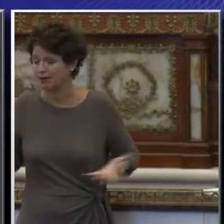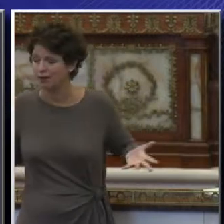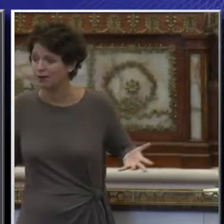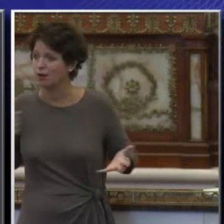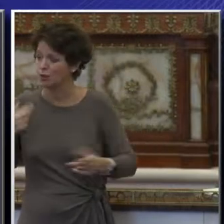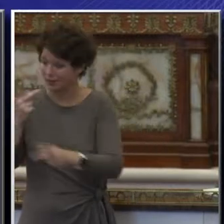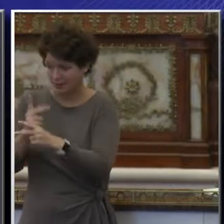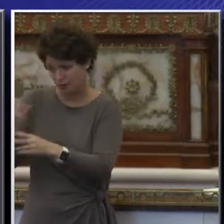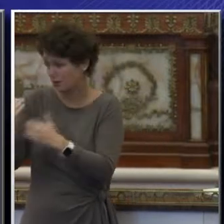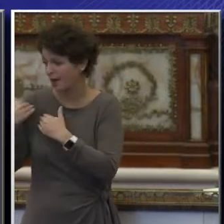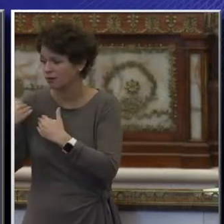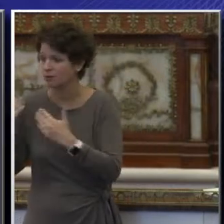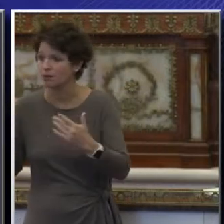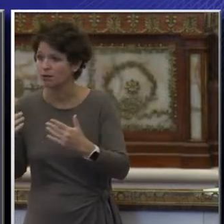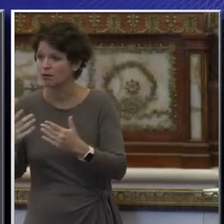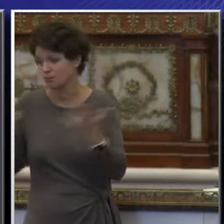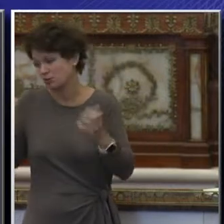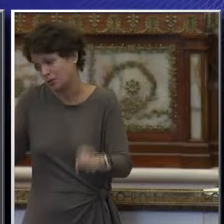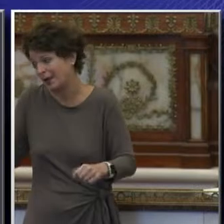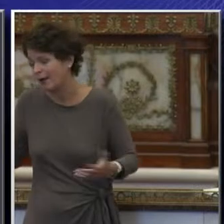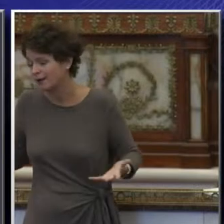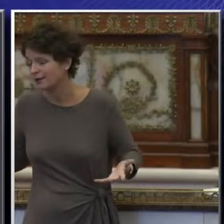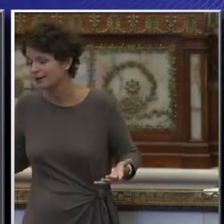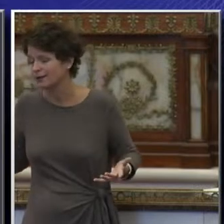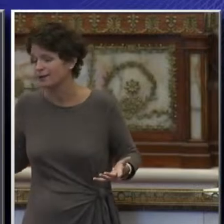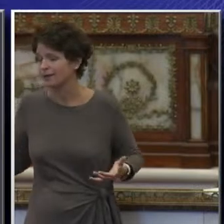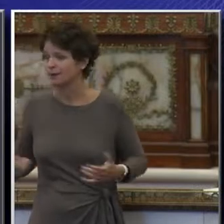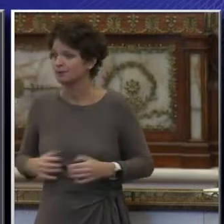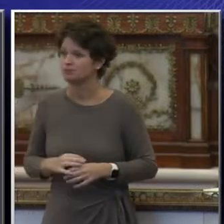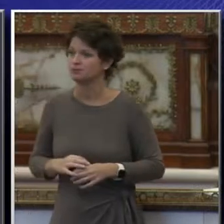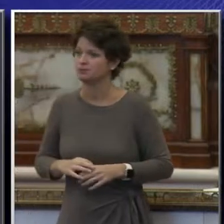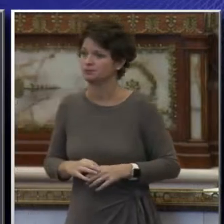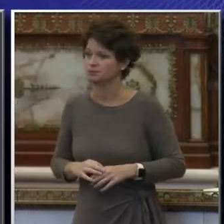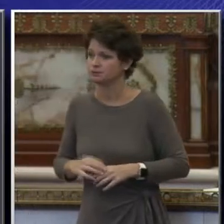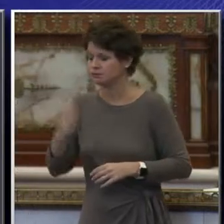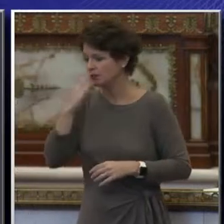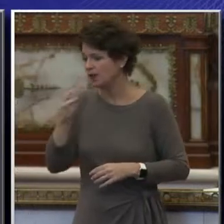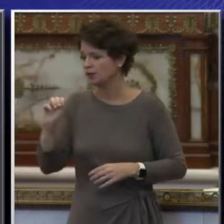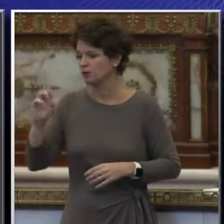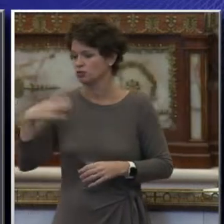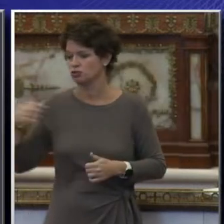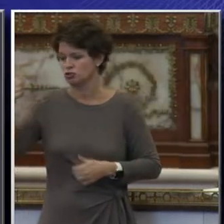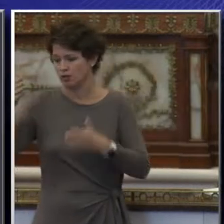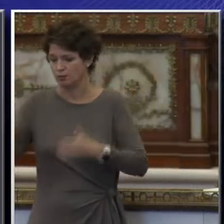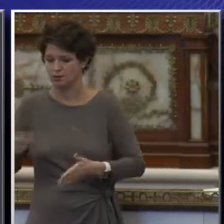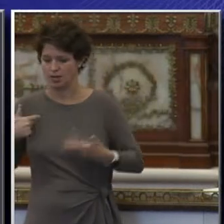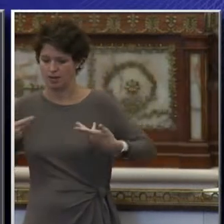we'll hold you to that, right, as much as we can to that. Thank you, Mr. Chairman.